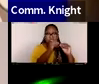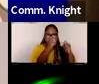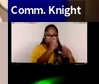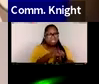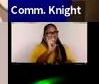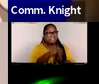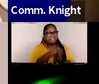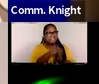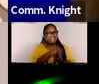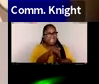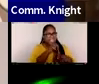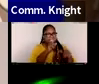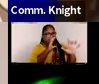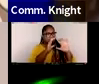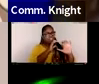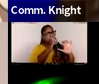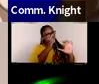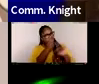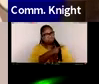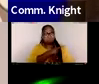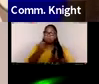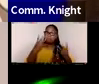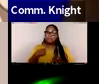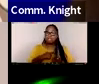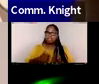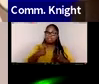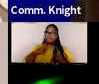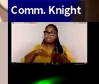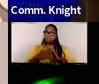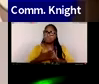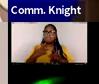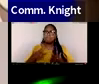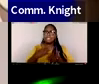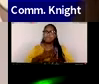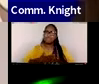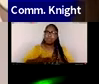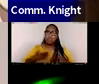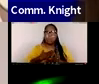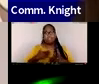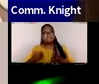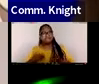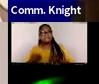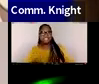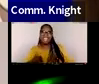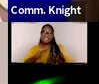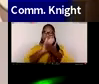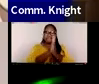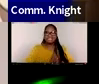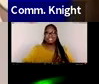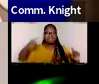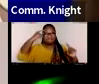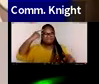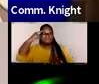data. I think what many of us who've lived in this community enjoy is a feeling that we have secured a little bit of peace of mind, a